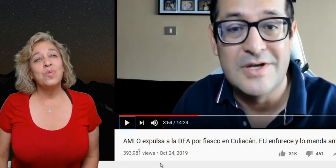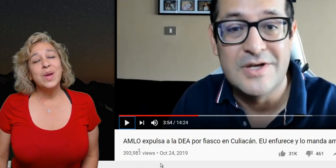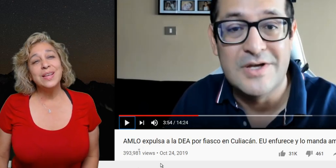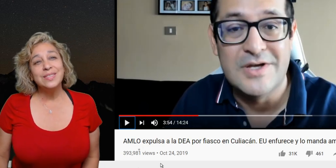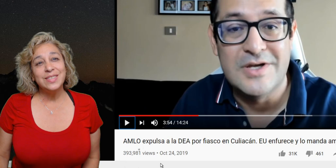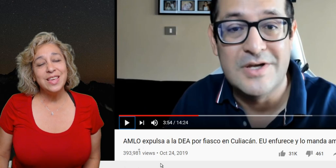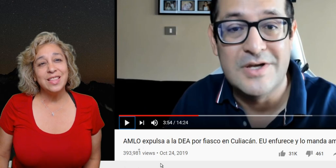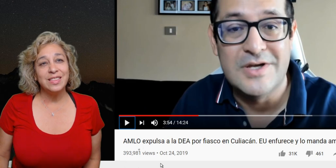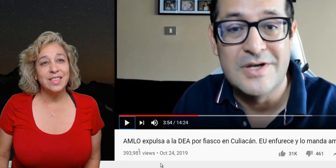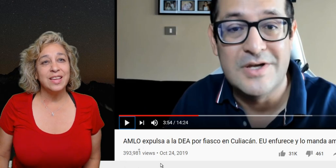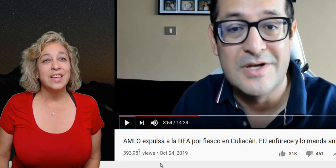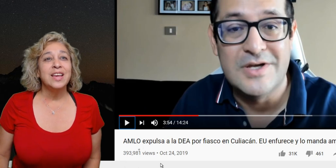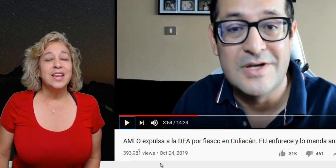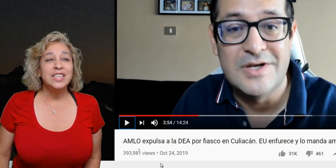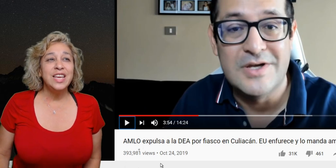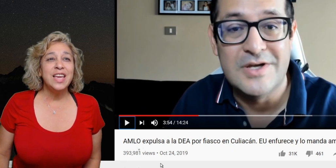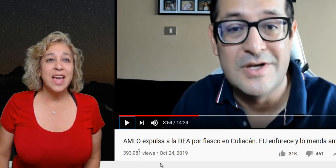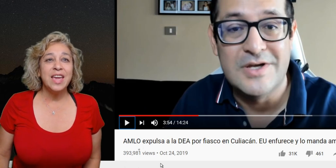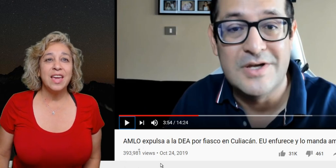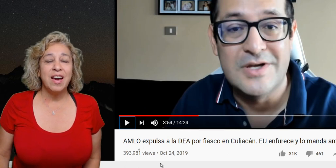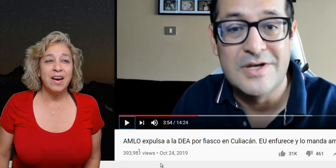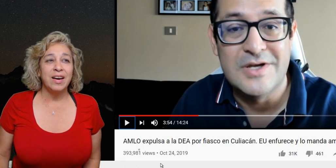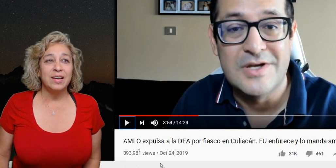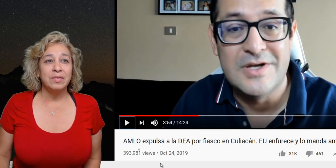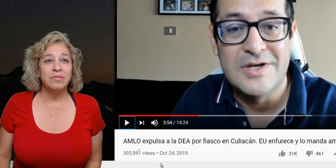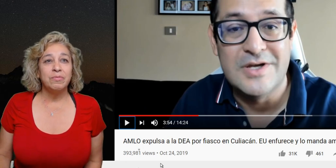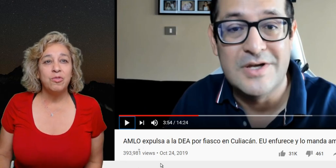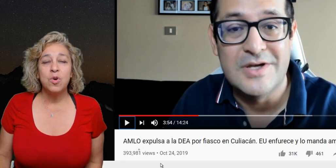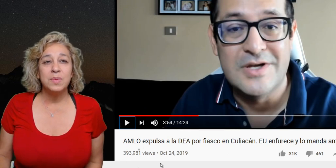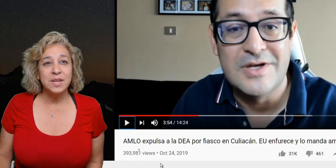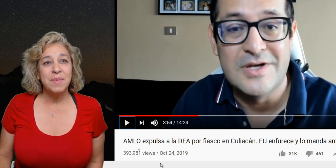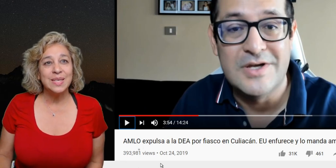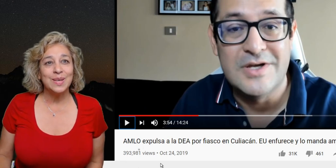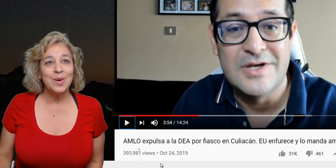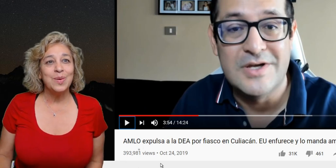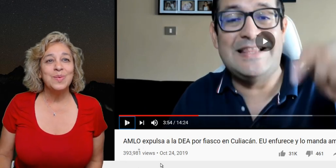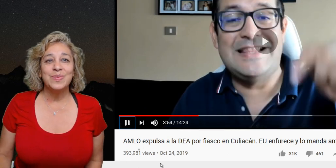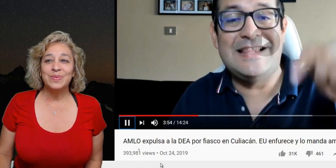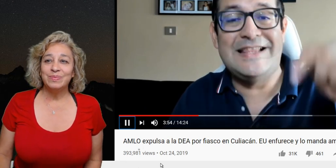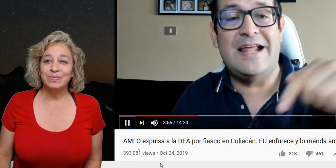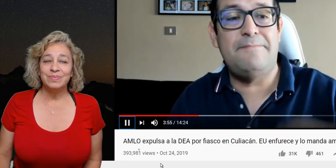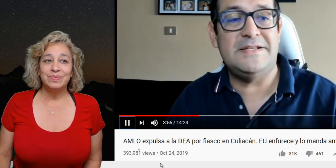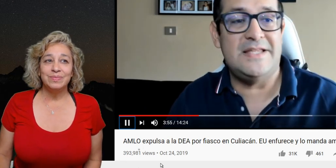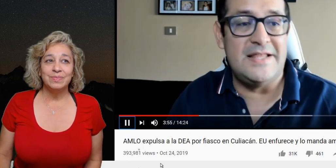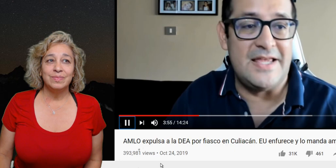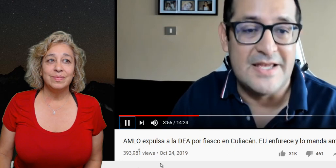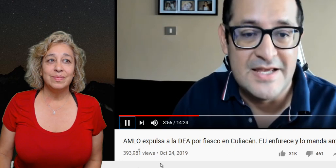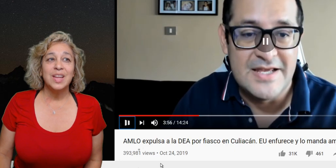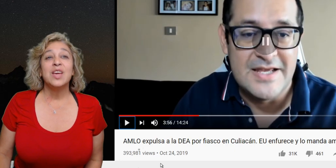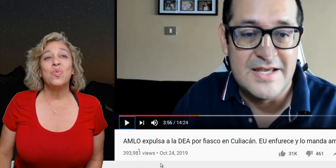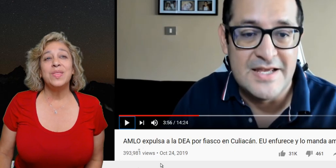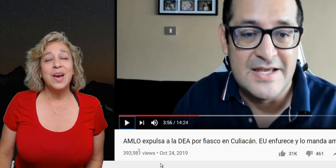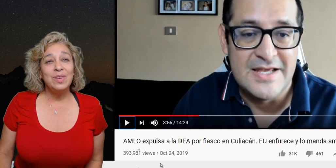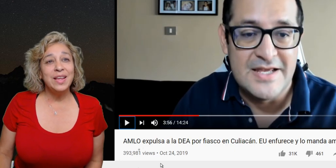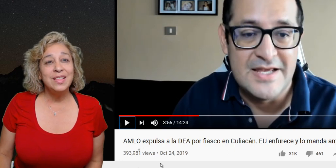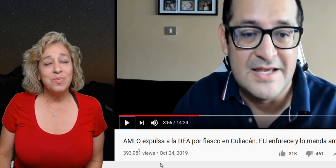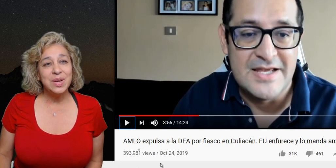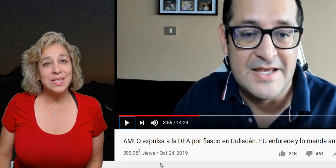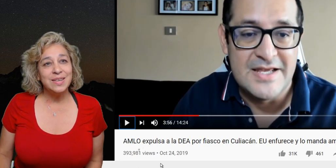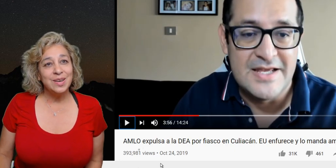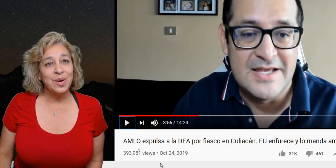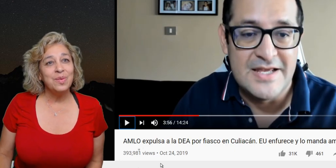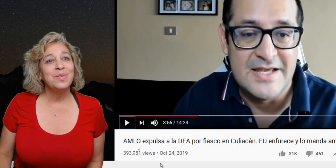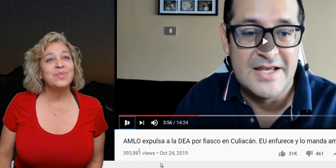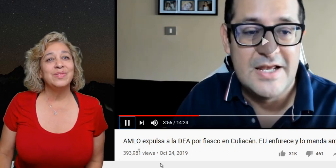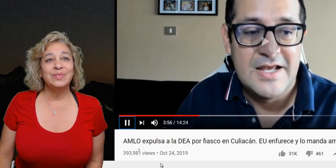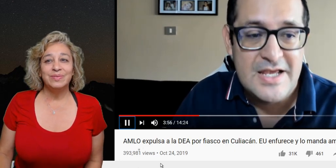that we can see that the DEA formed in Mexico, Sin enterar al presidente. Without letting the